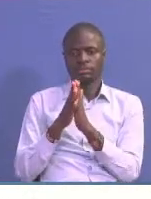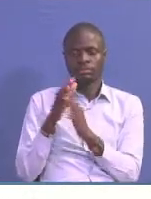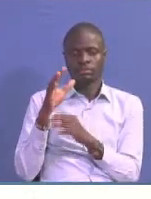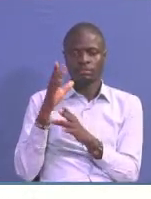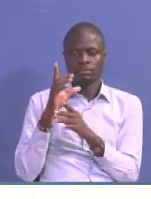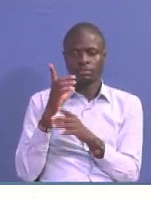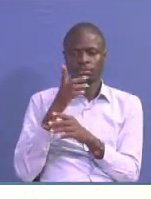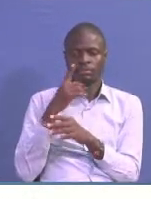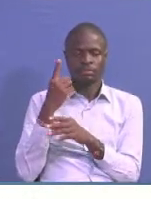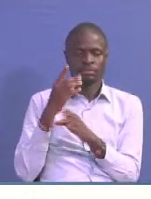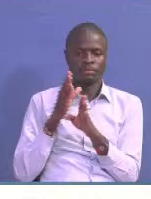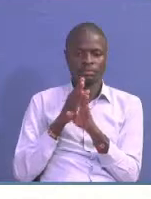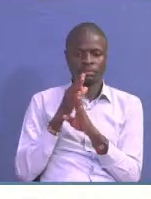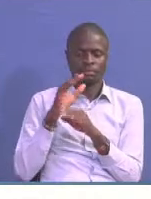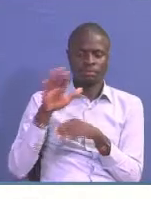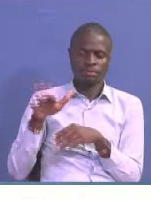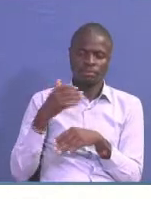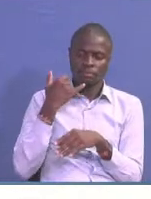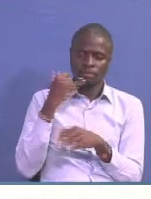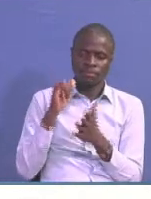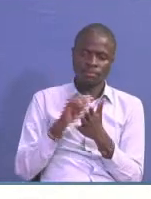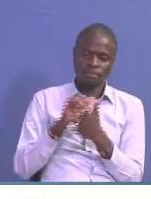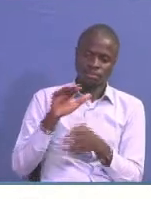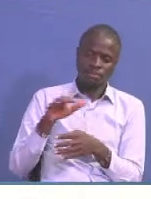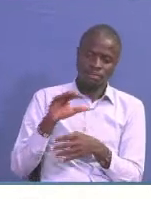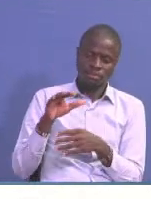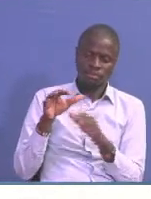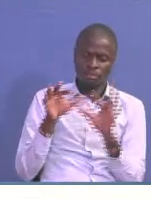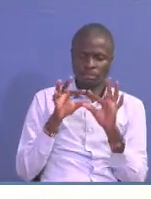major key area that has stood out is the area of